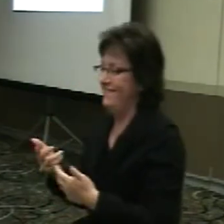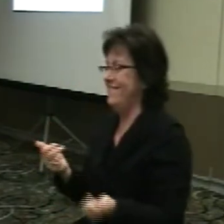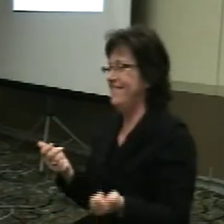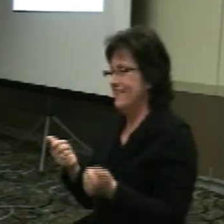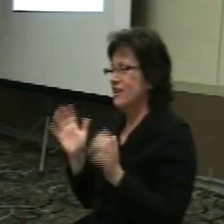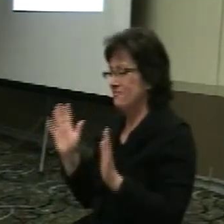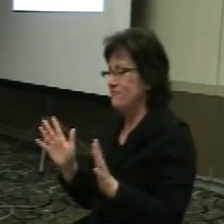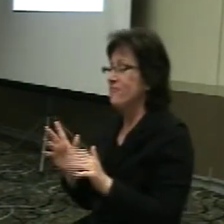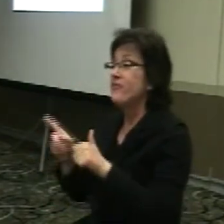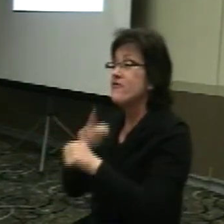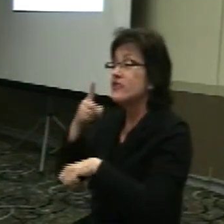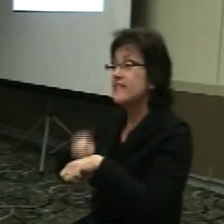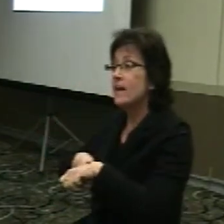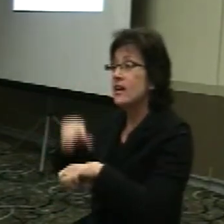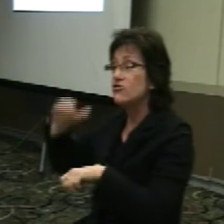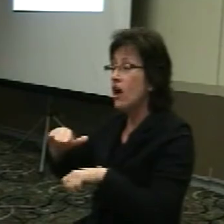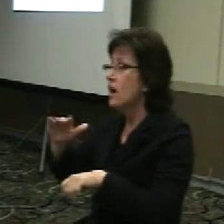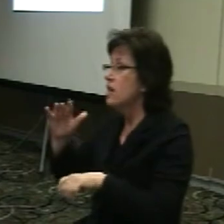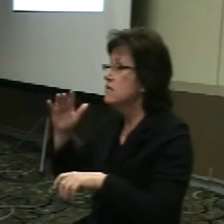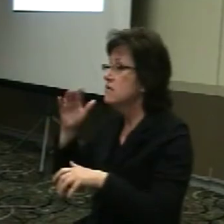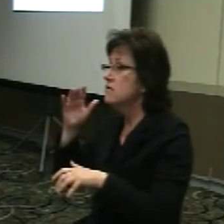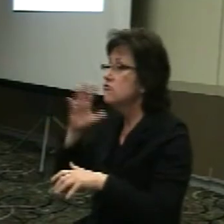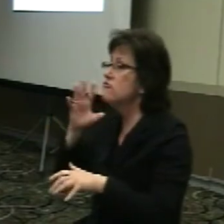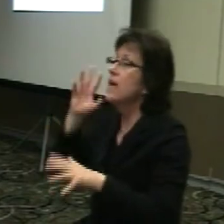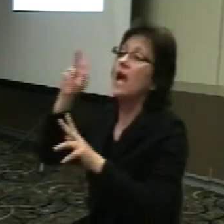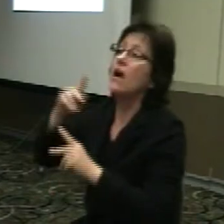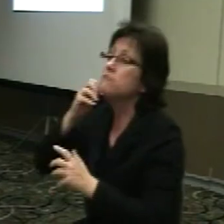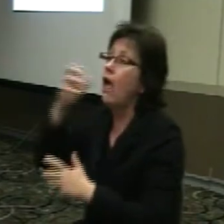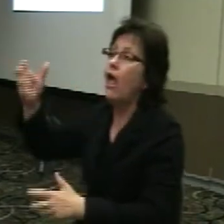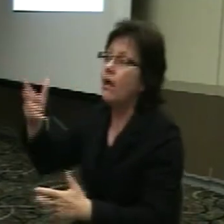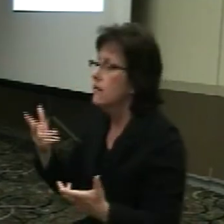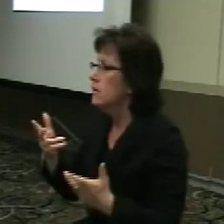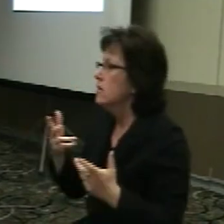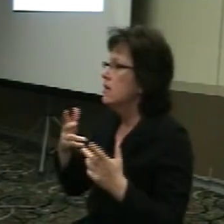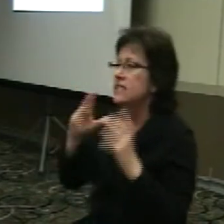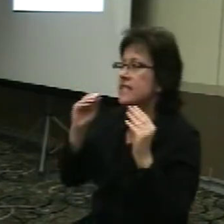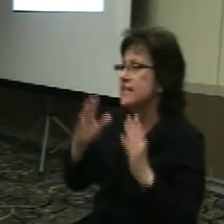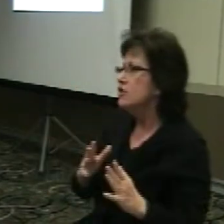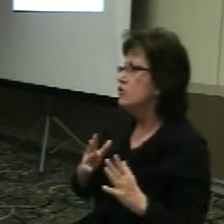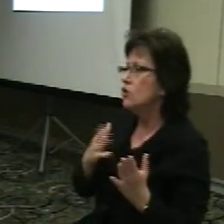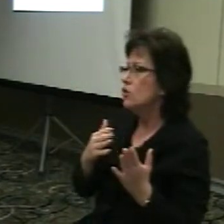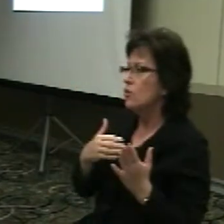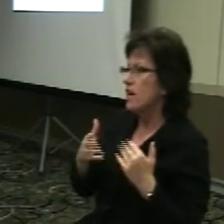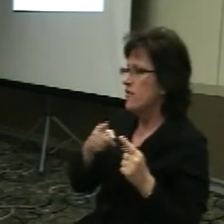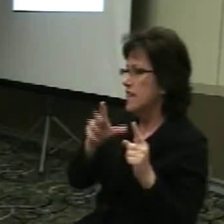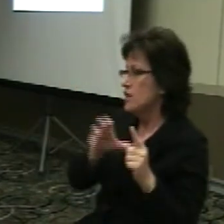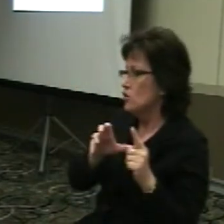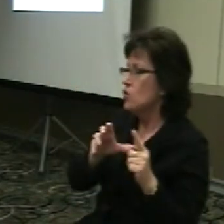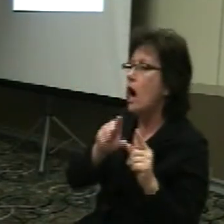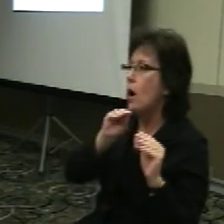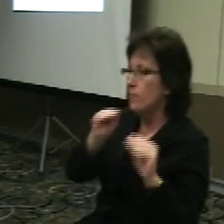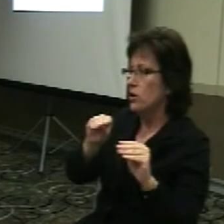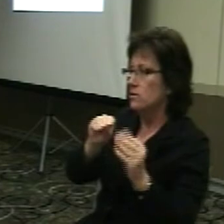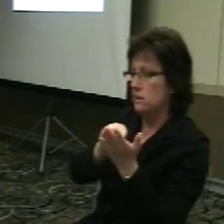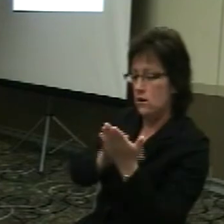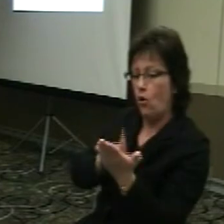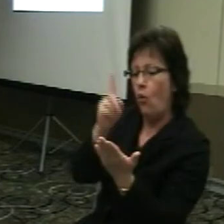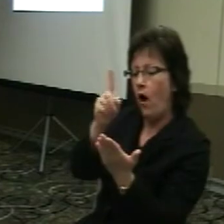Okay. The first time the child talks out, what does the teacher do? Whatever they do, I'll put a 1. And then write down that's what they